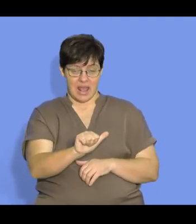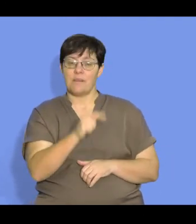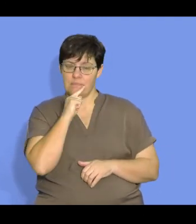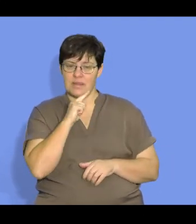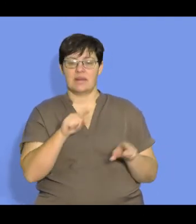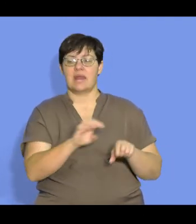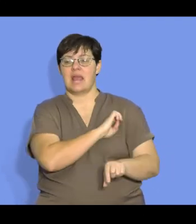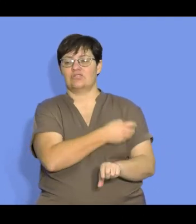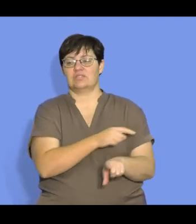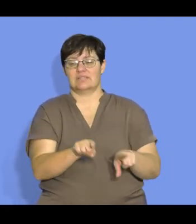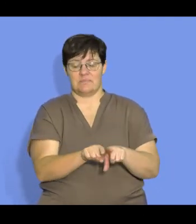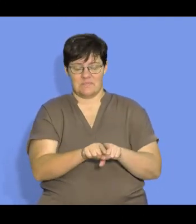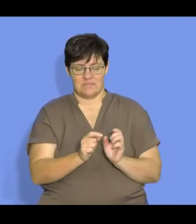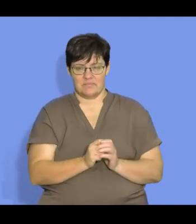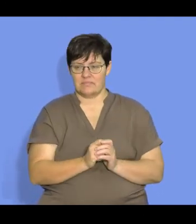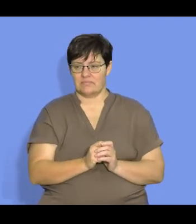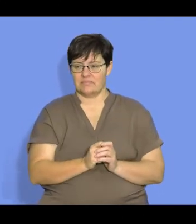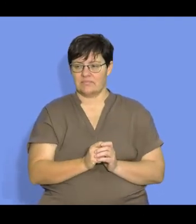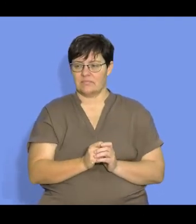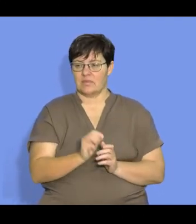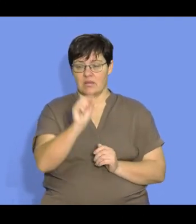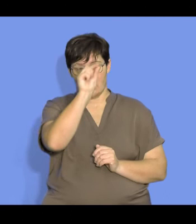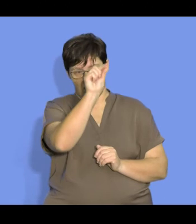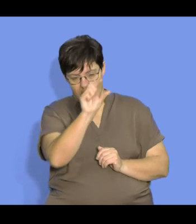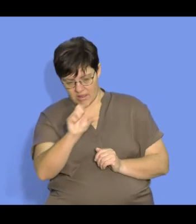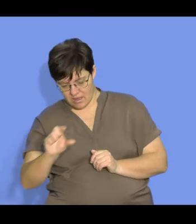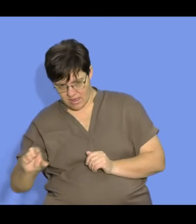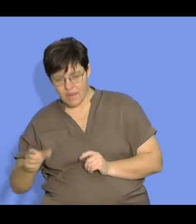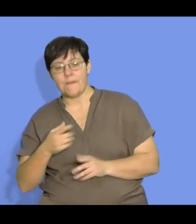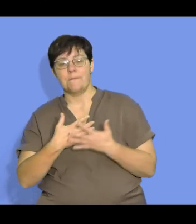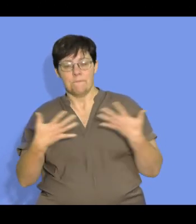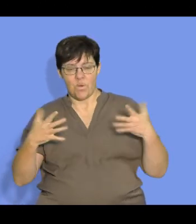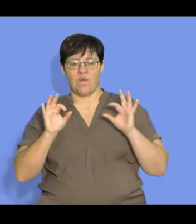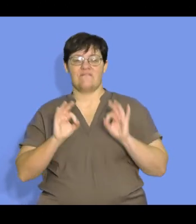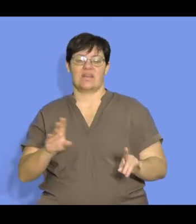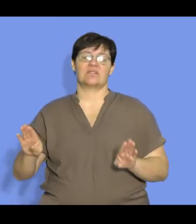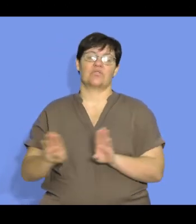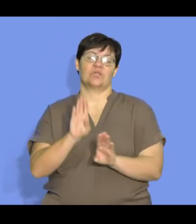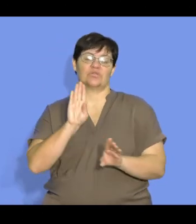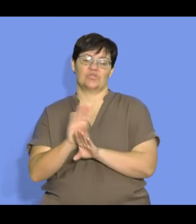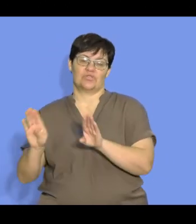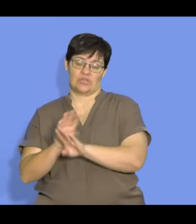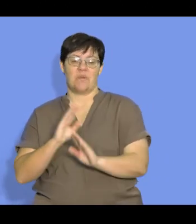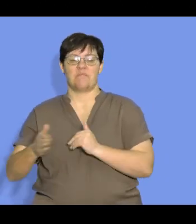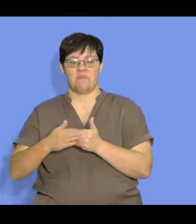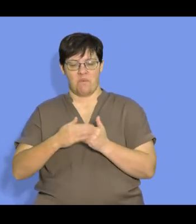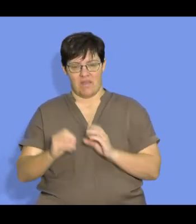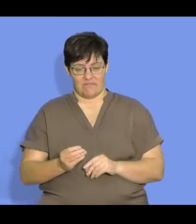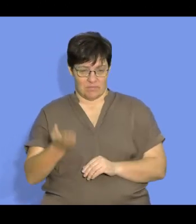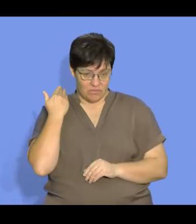this part are all the effective collisions that we have.